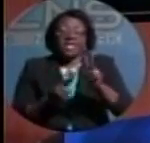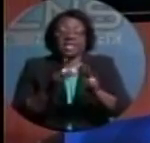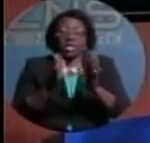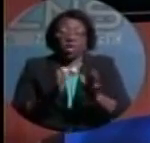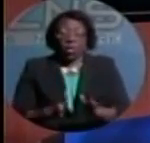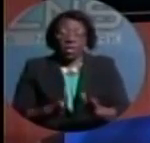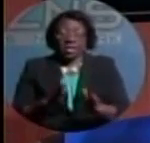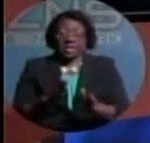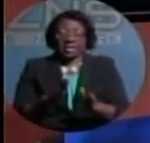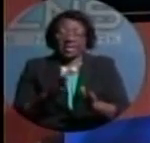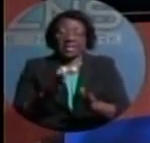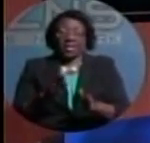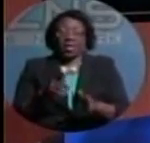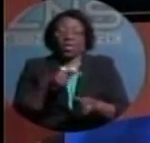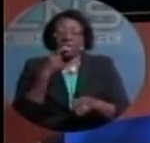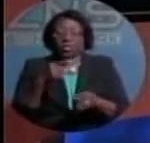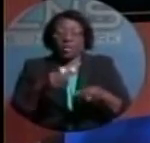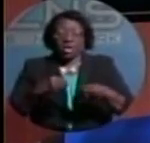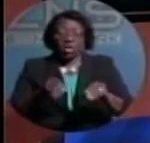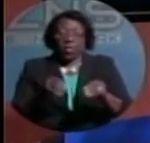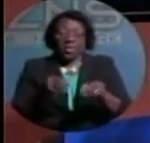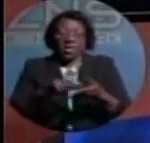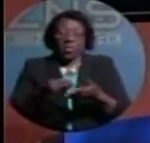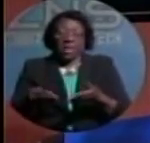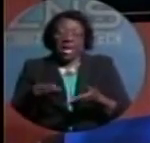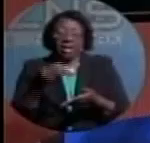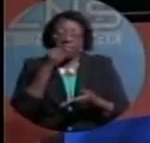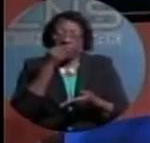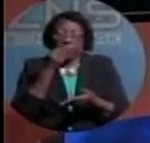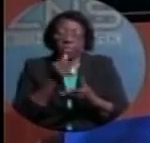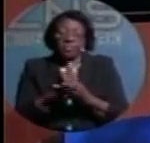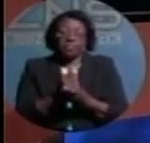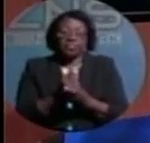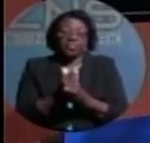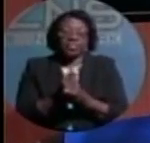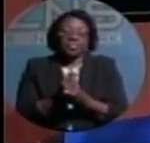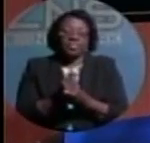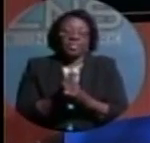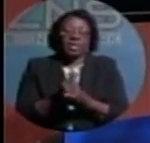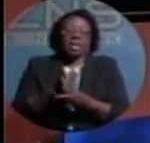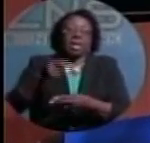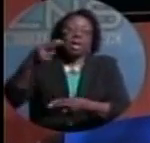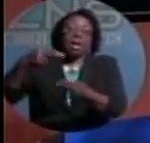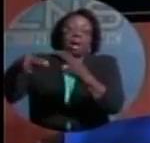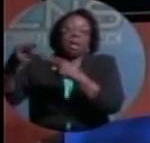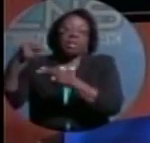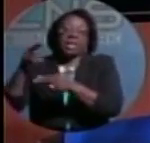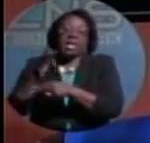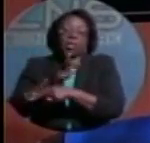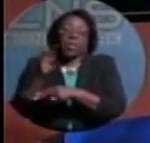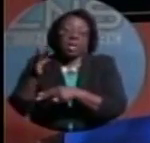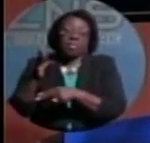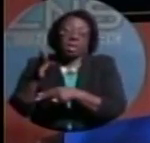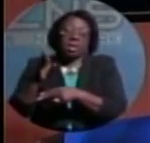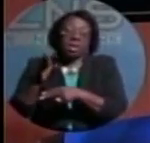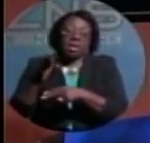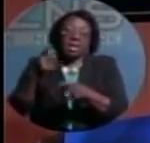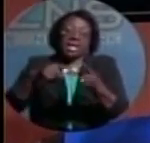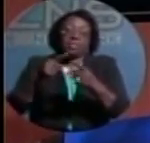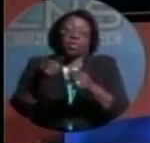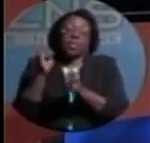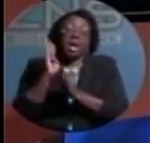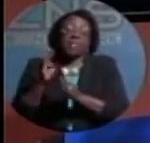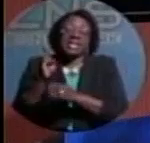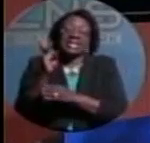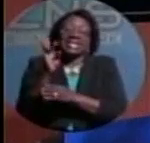last-minute items. Well, here's a bit of hurricane history. Hurricane Wilma hit the Bahamas 7 years ago today. It